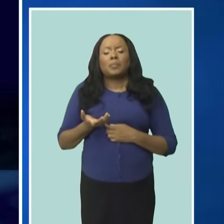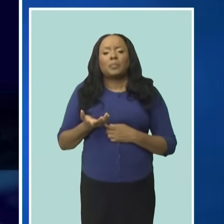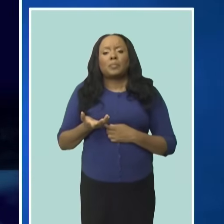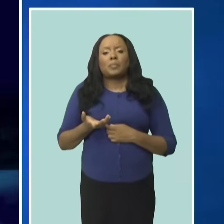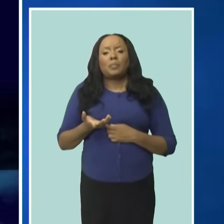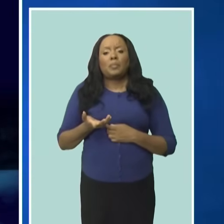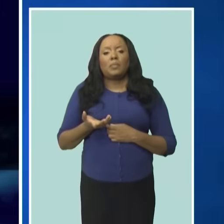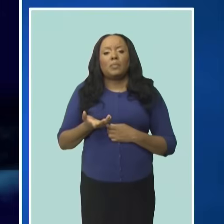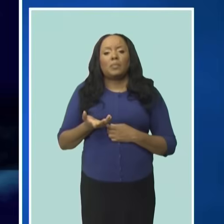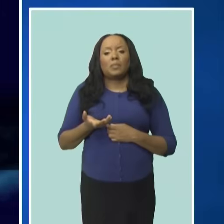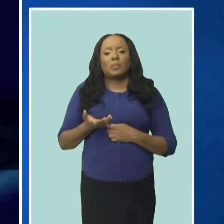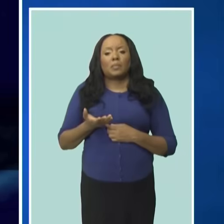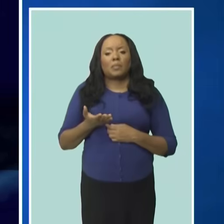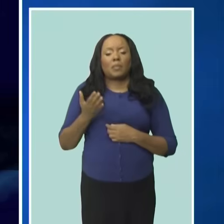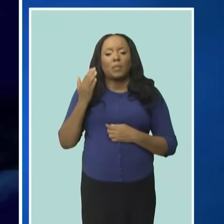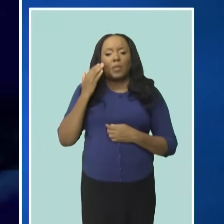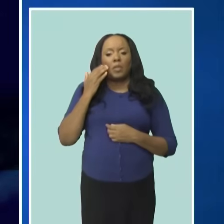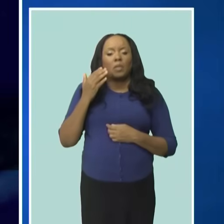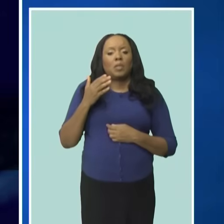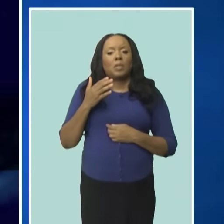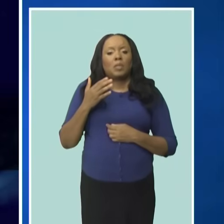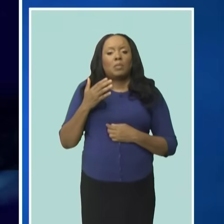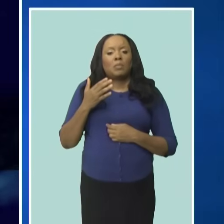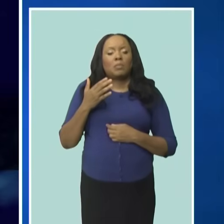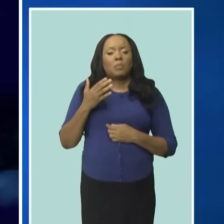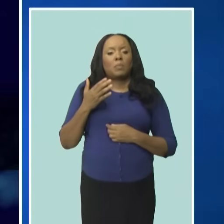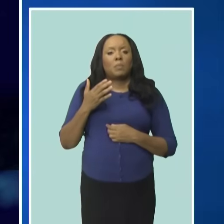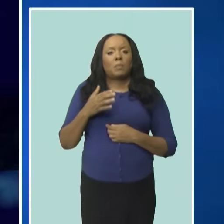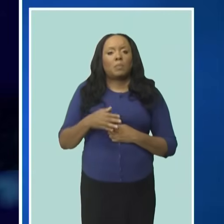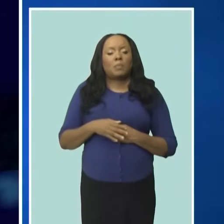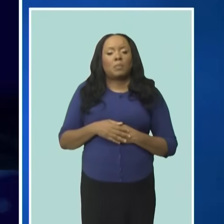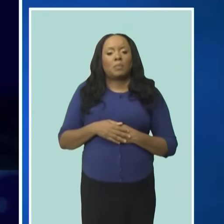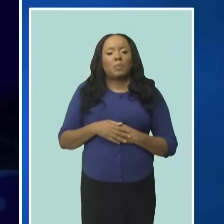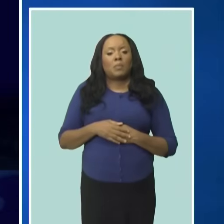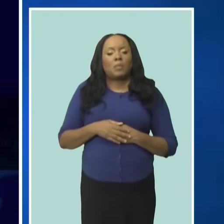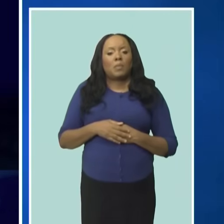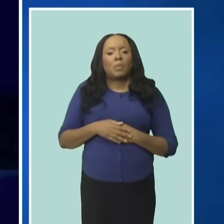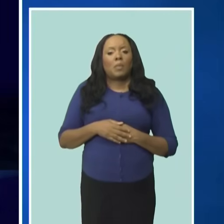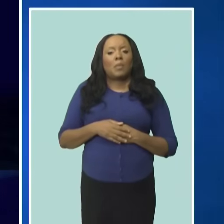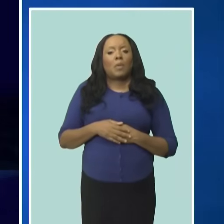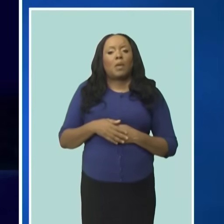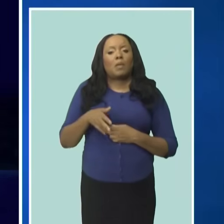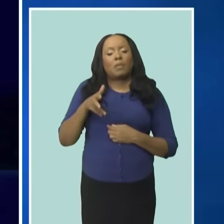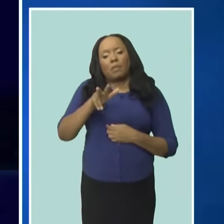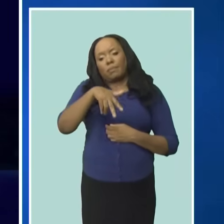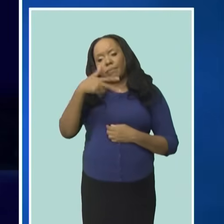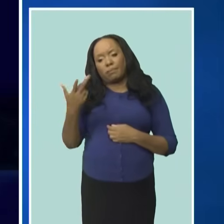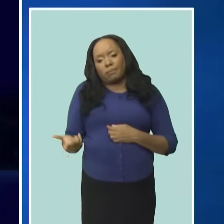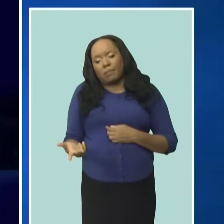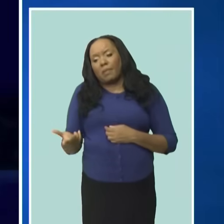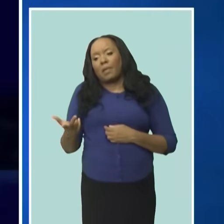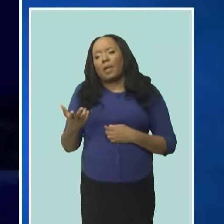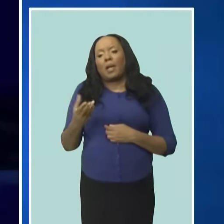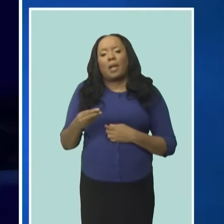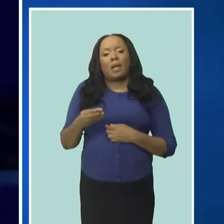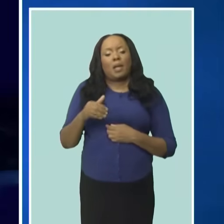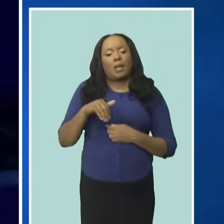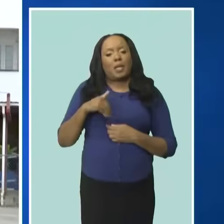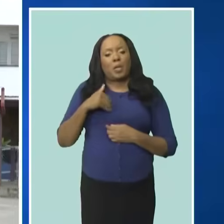the young lady got her hand, where the vehicle was turned over. We get a number of complaints from that